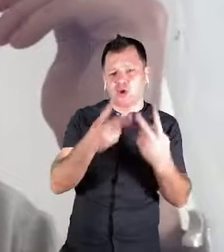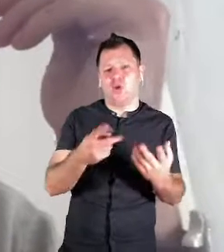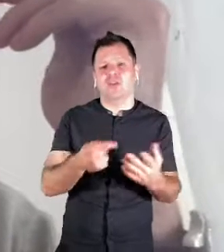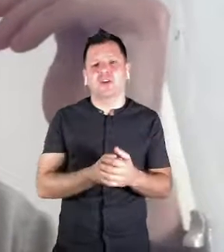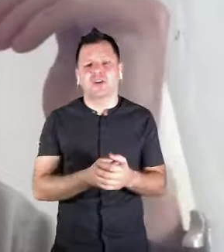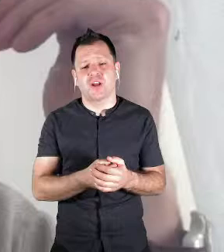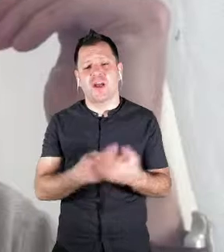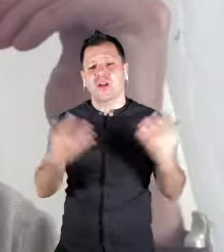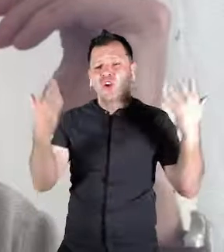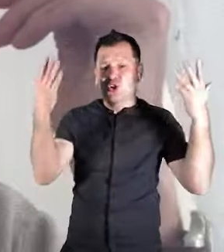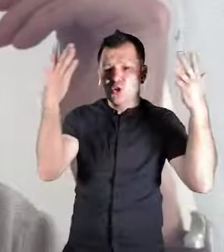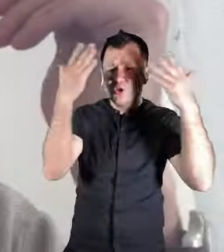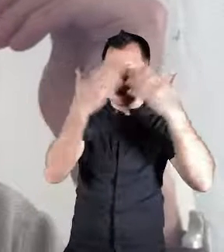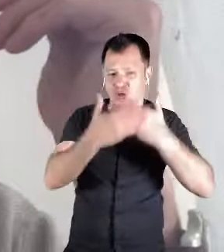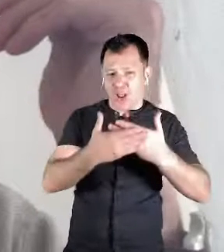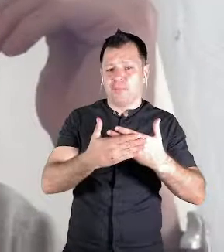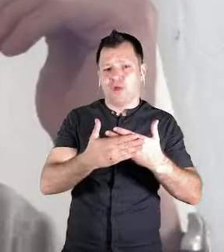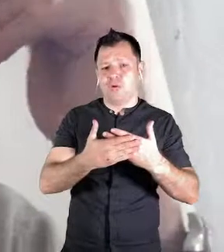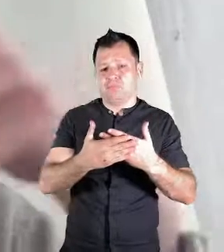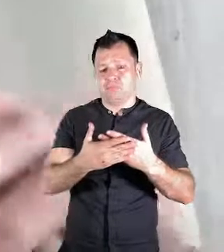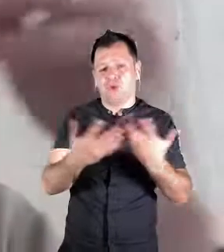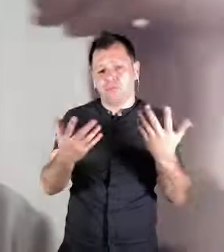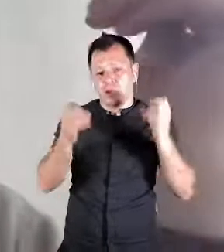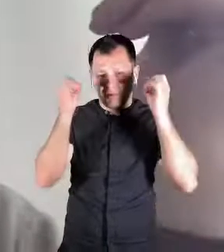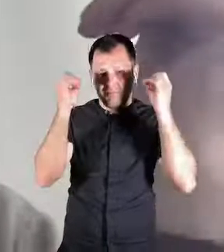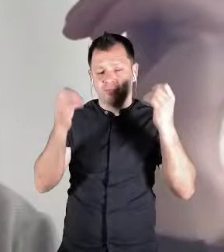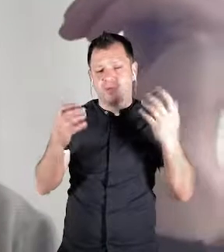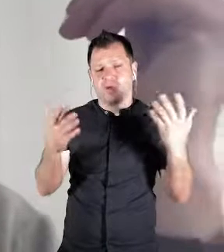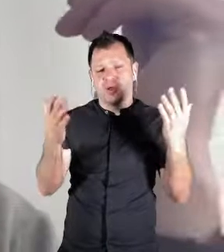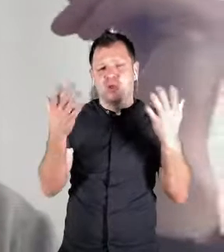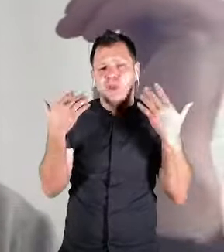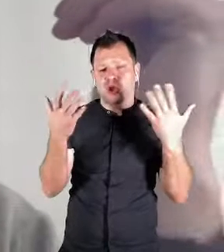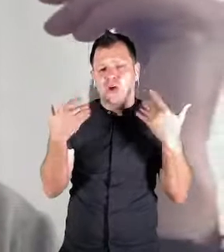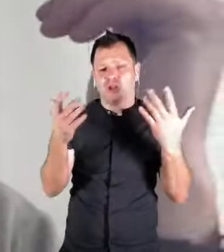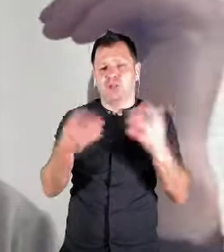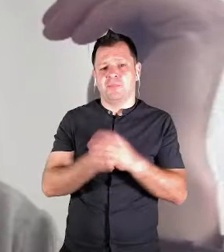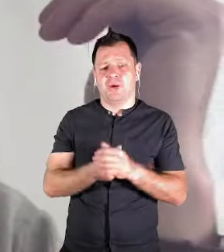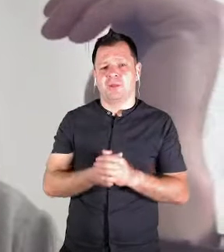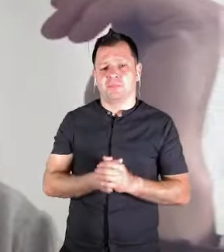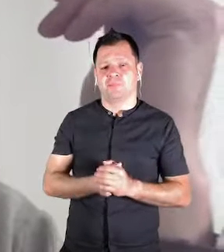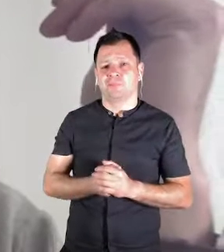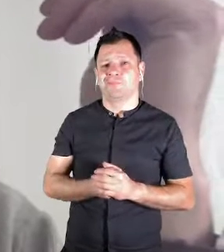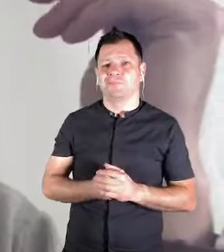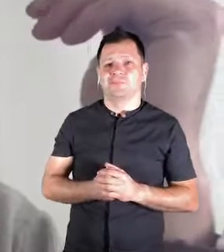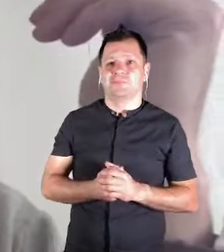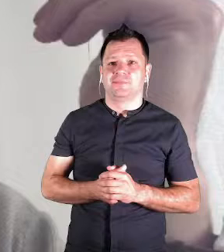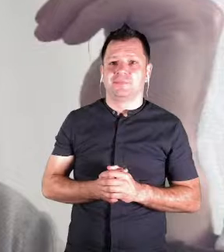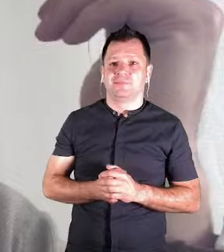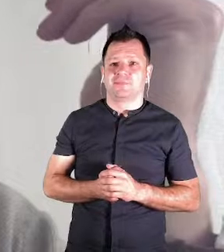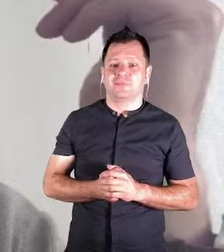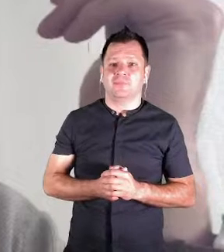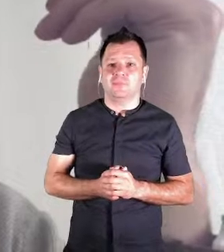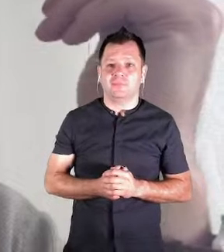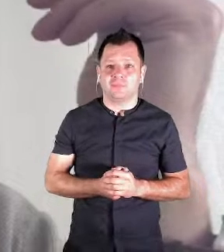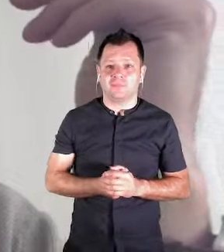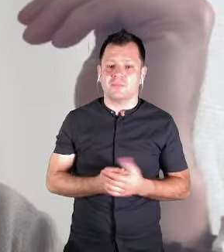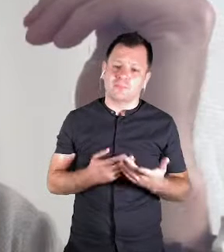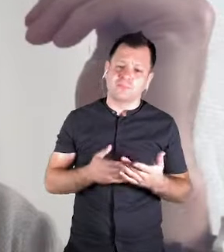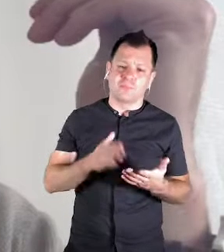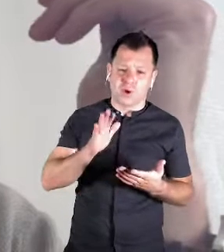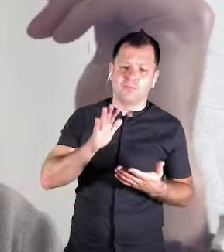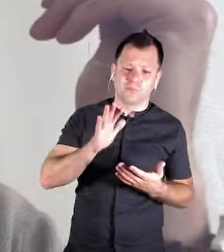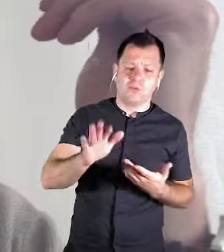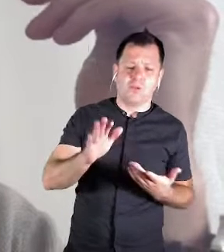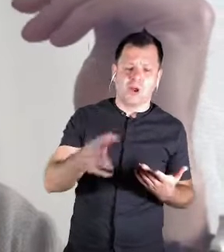you are probably in the path of something there, and it's quite not so